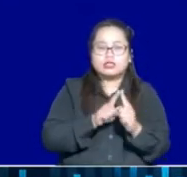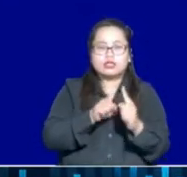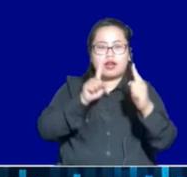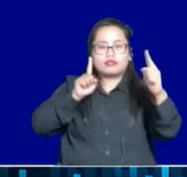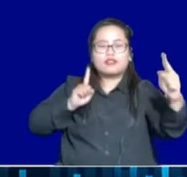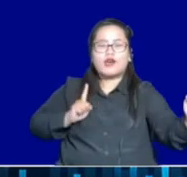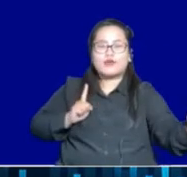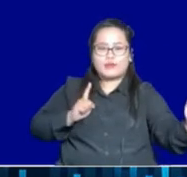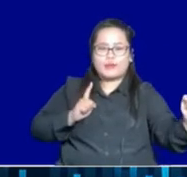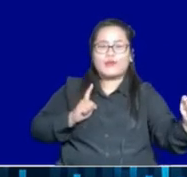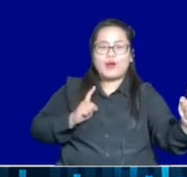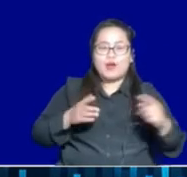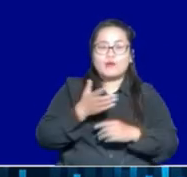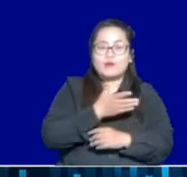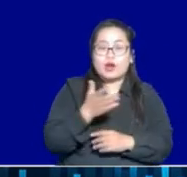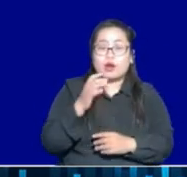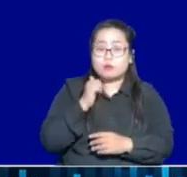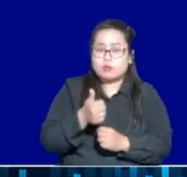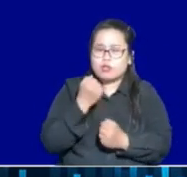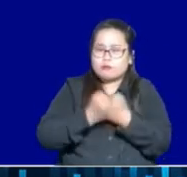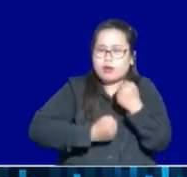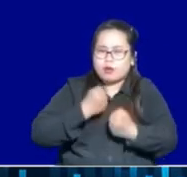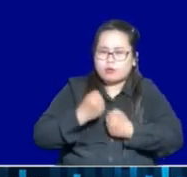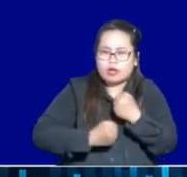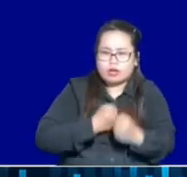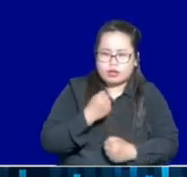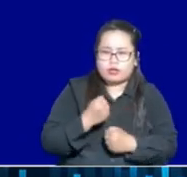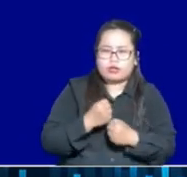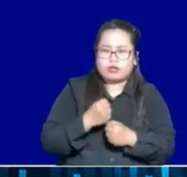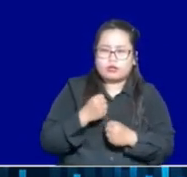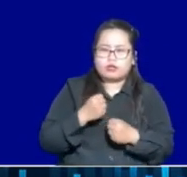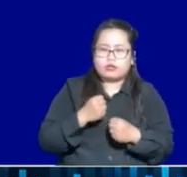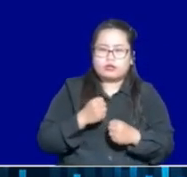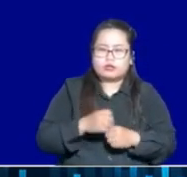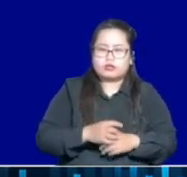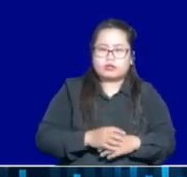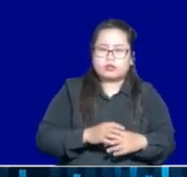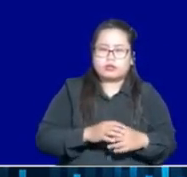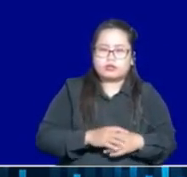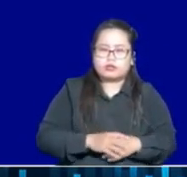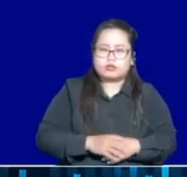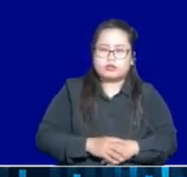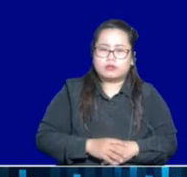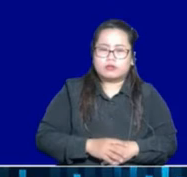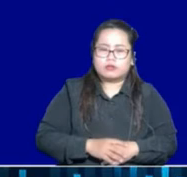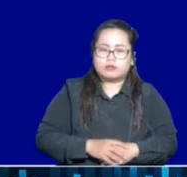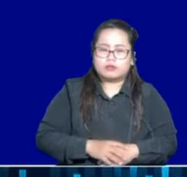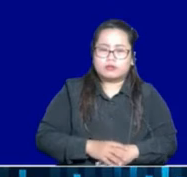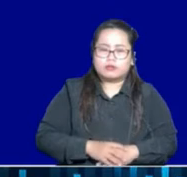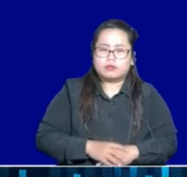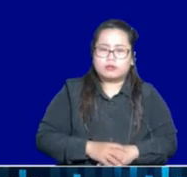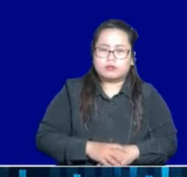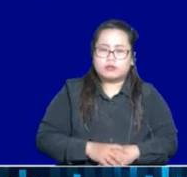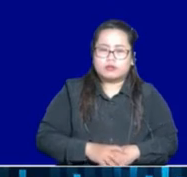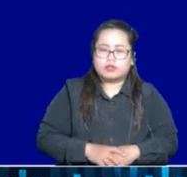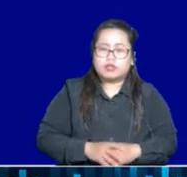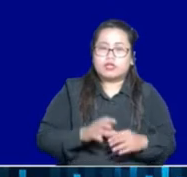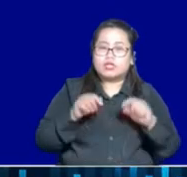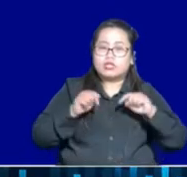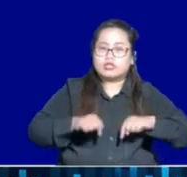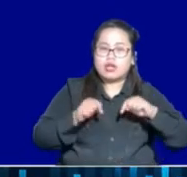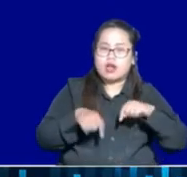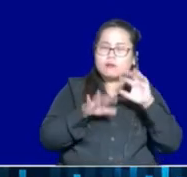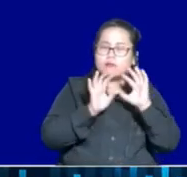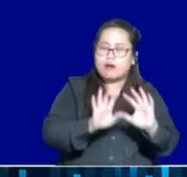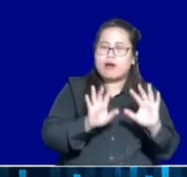with other parts of the production process in the same place, but now things can be done remotely. And I show you here